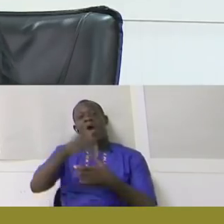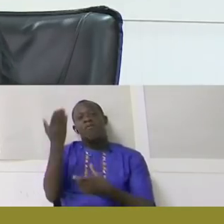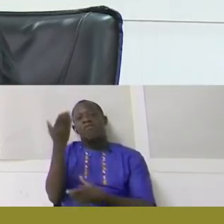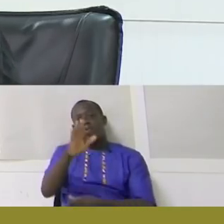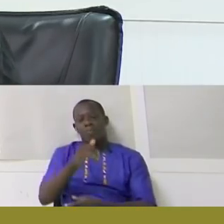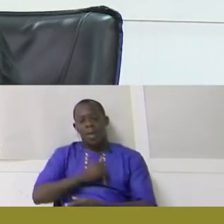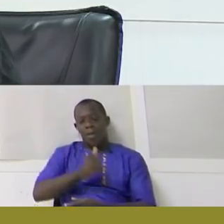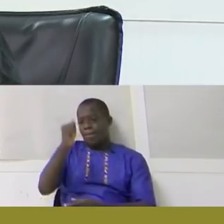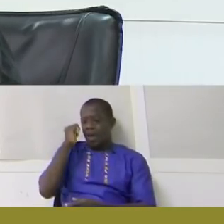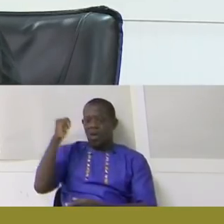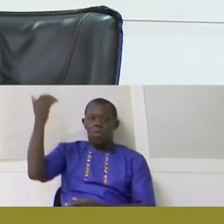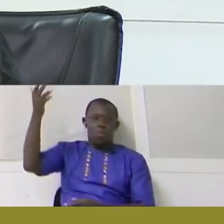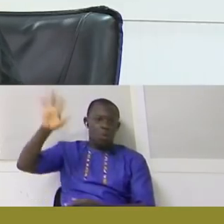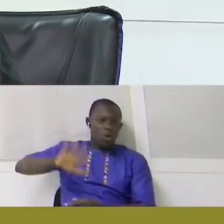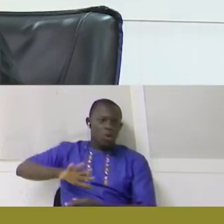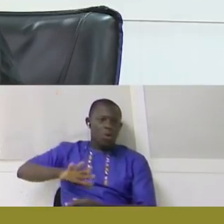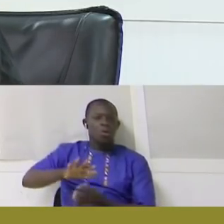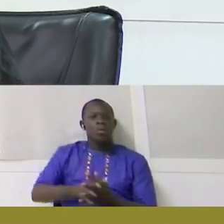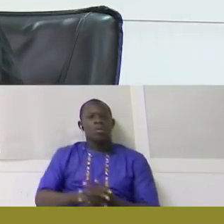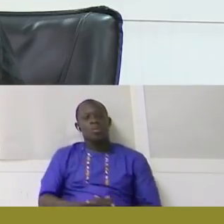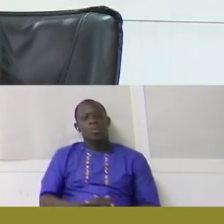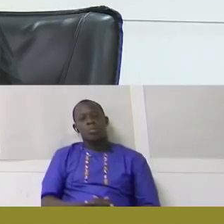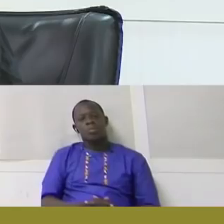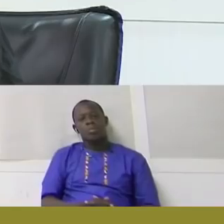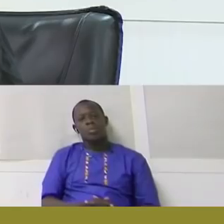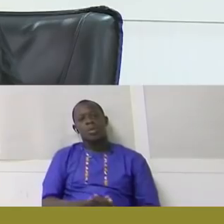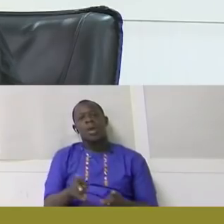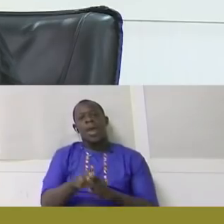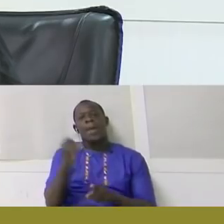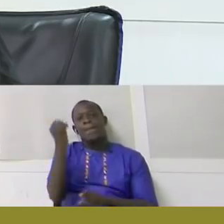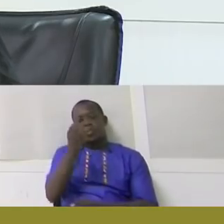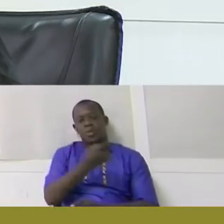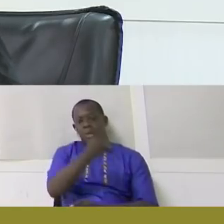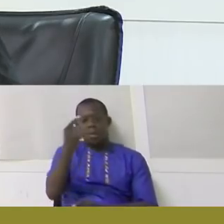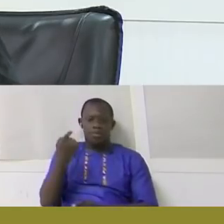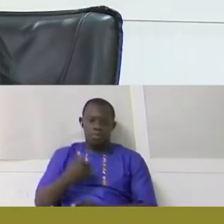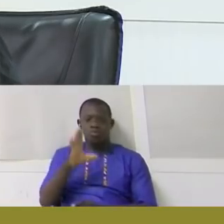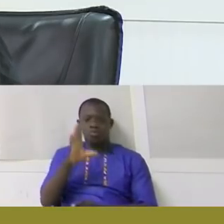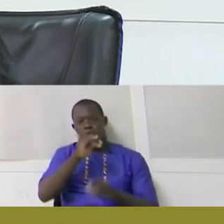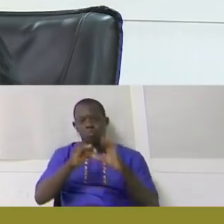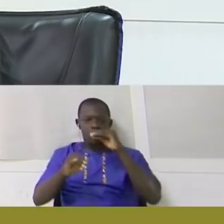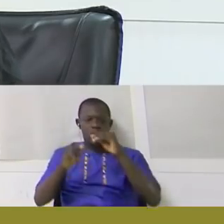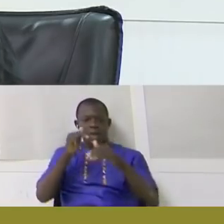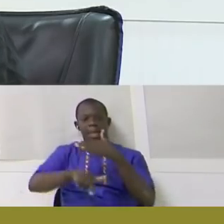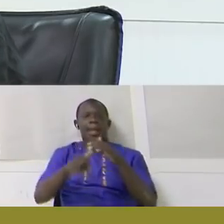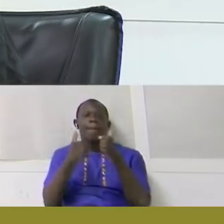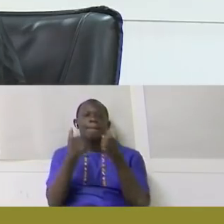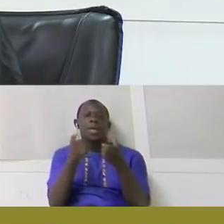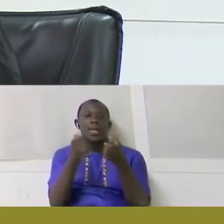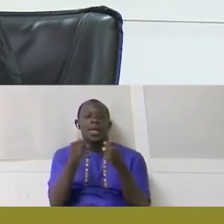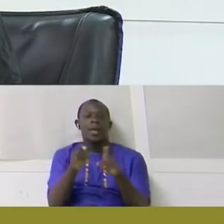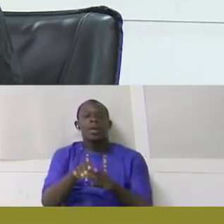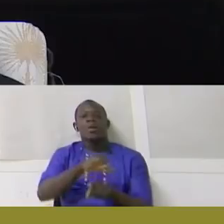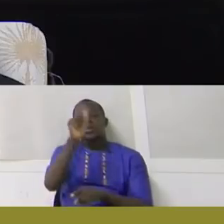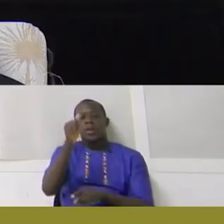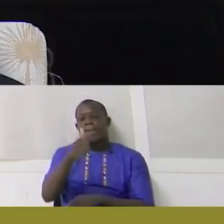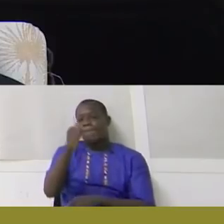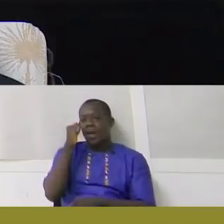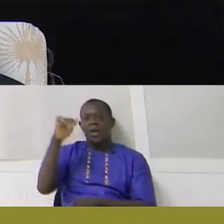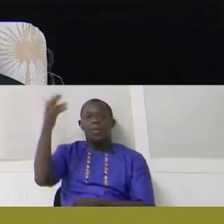scribbled. He went behind the window. Because we were speaking in Mandinka. He